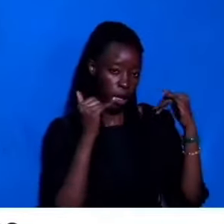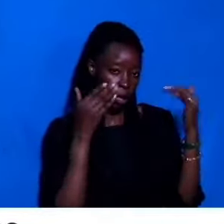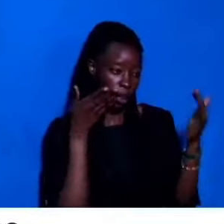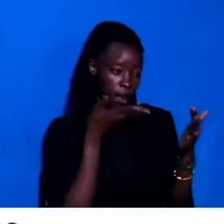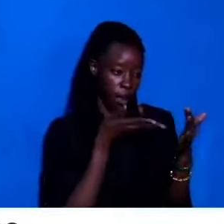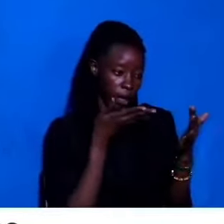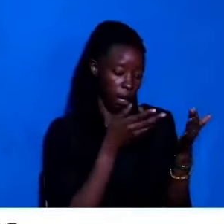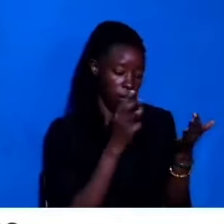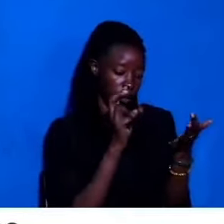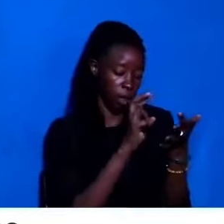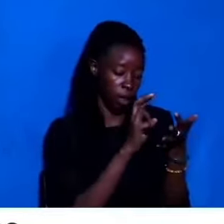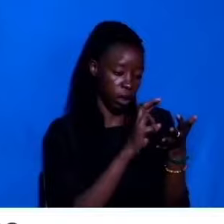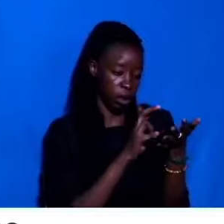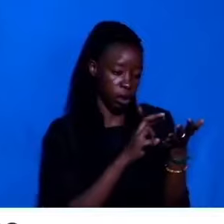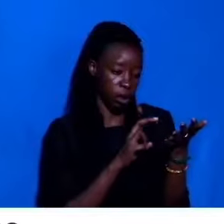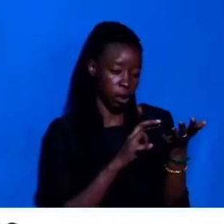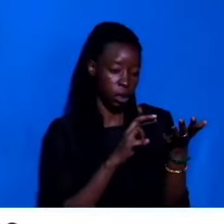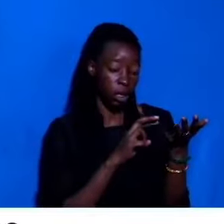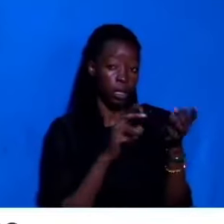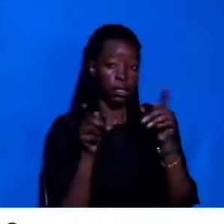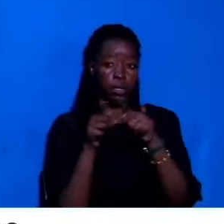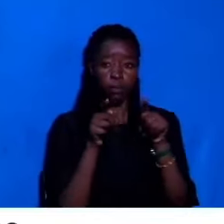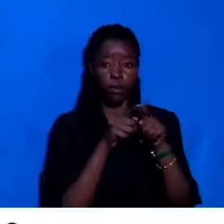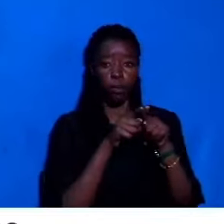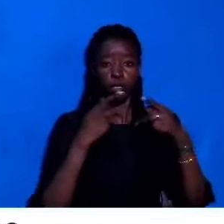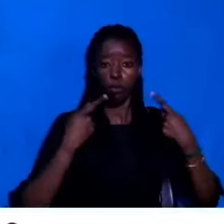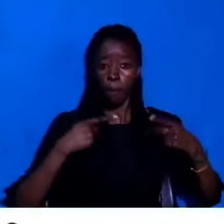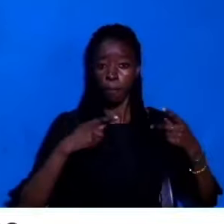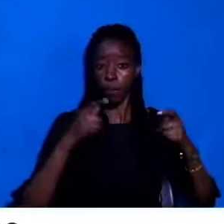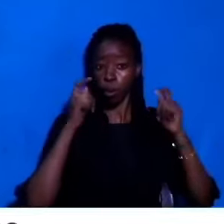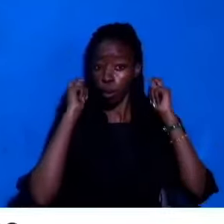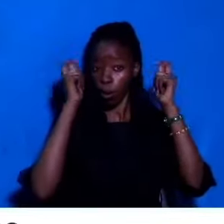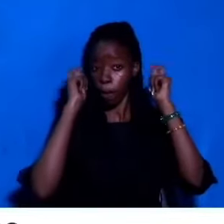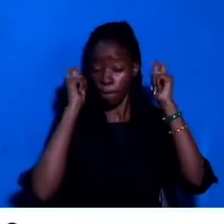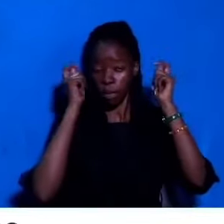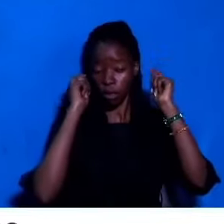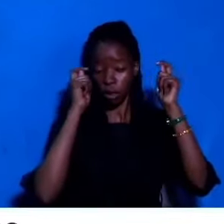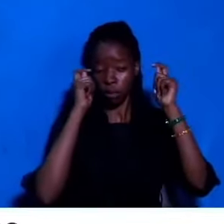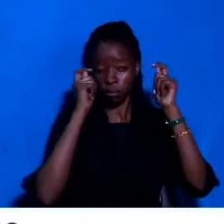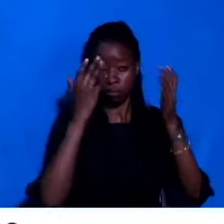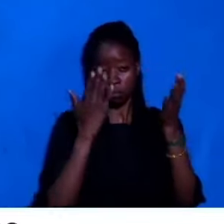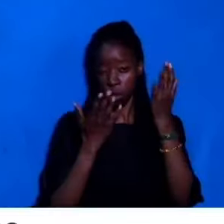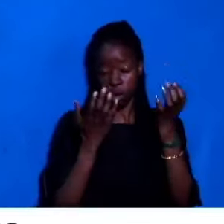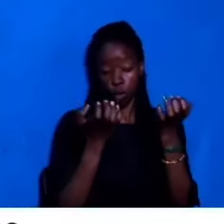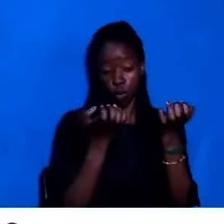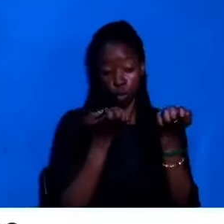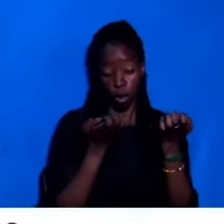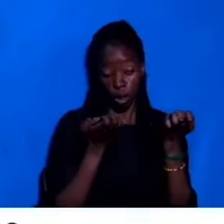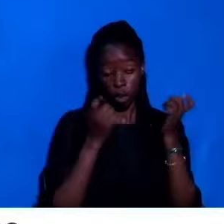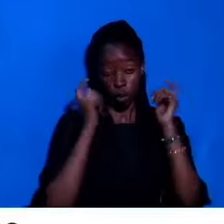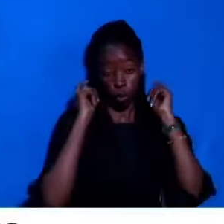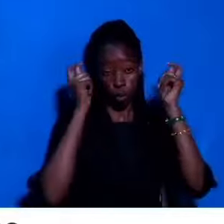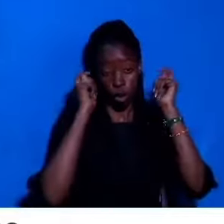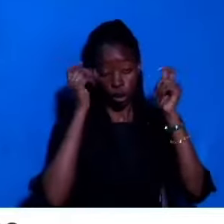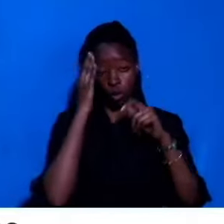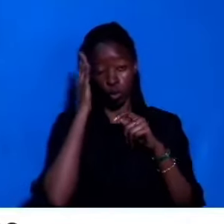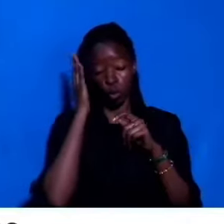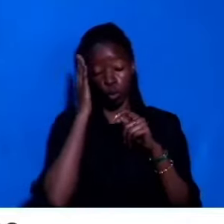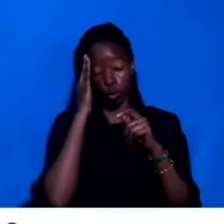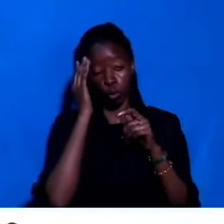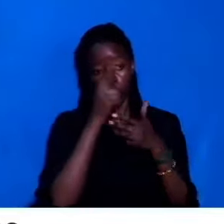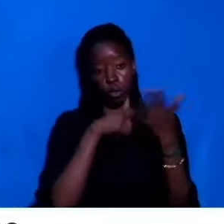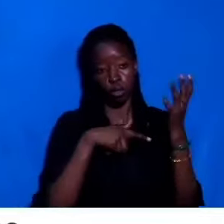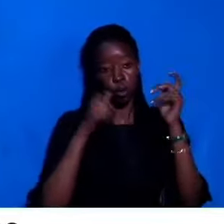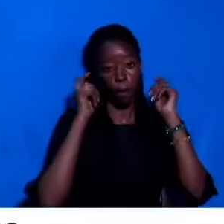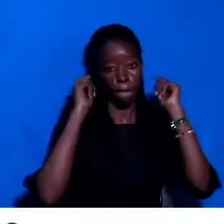for sure, so that as people protest, and if you need to protest, you also know what you are protesting against, so